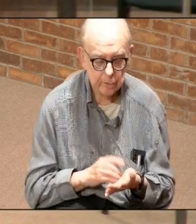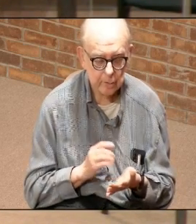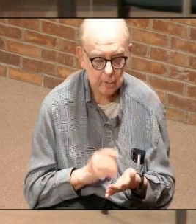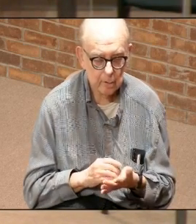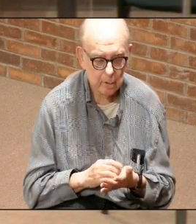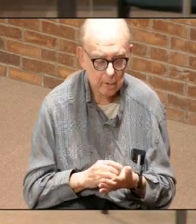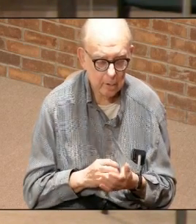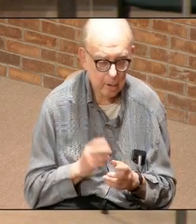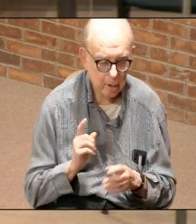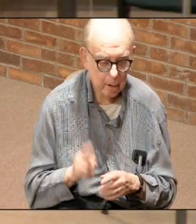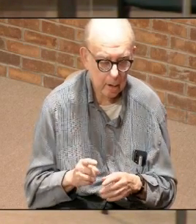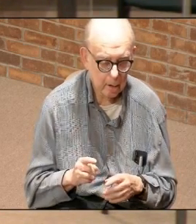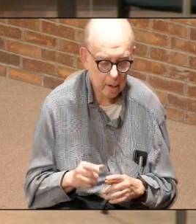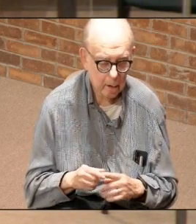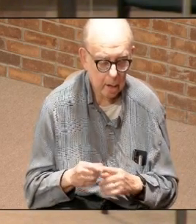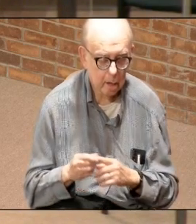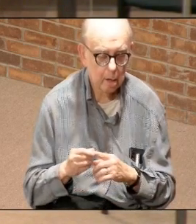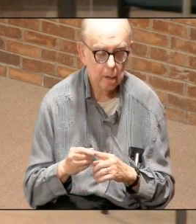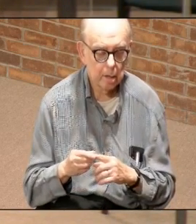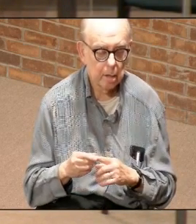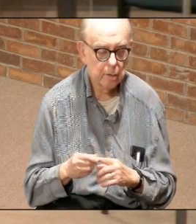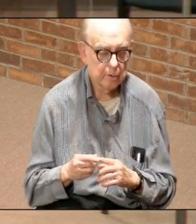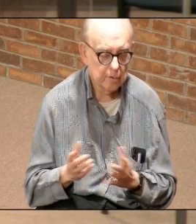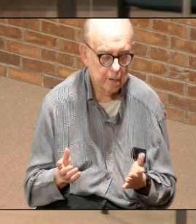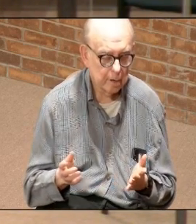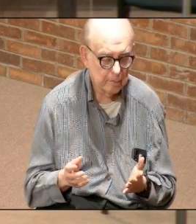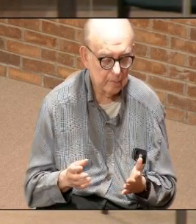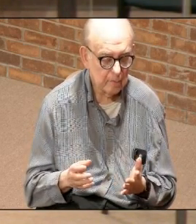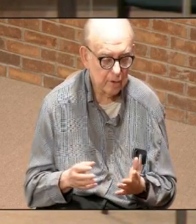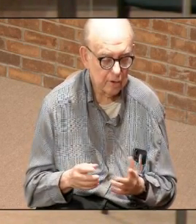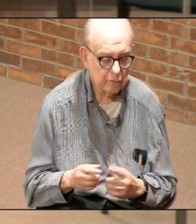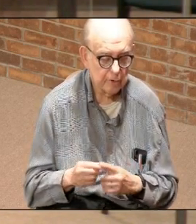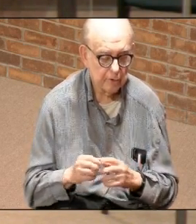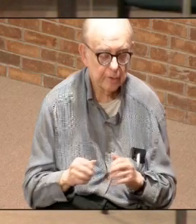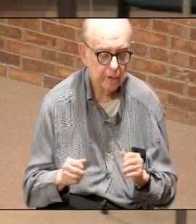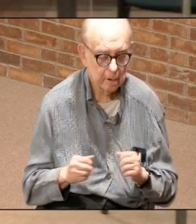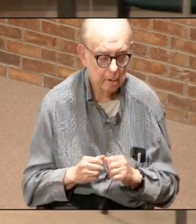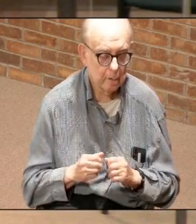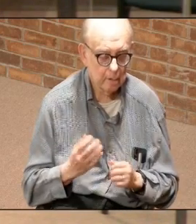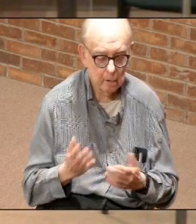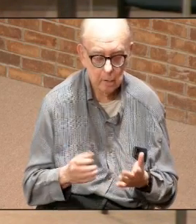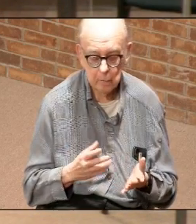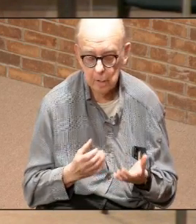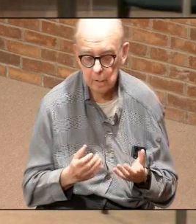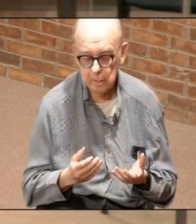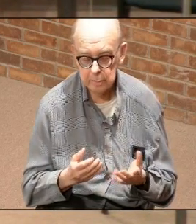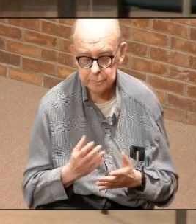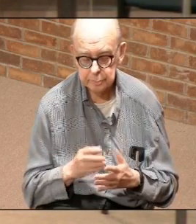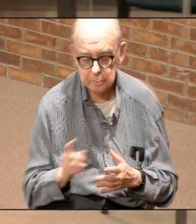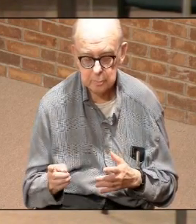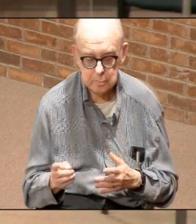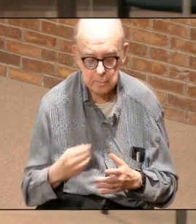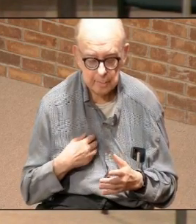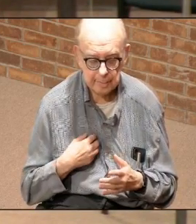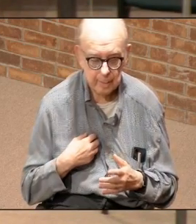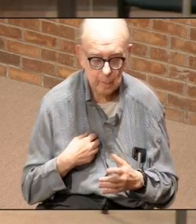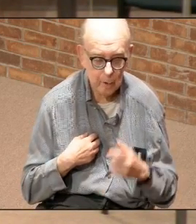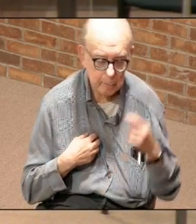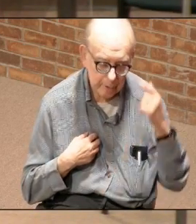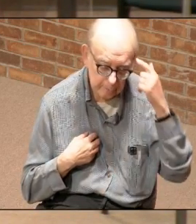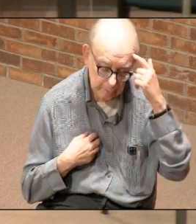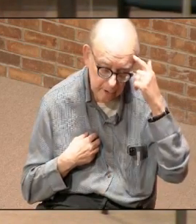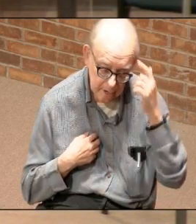Every one of us are specialists in a certain area. You may say, hold on. Some of you might be brain